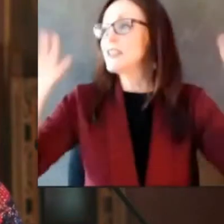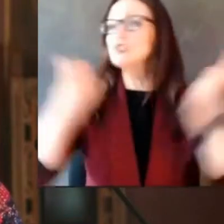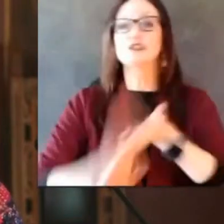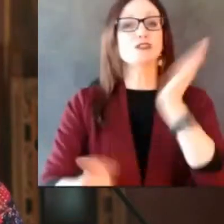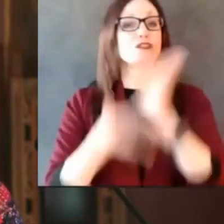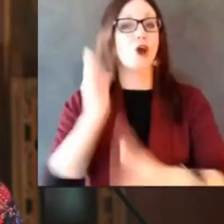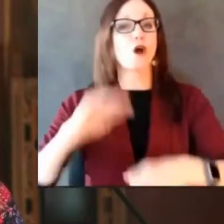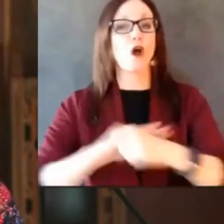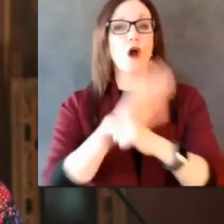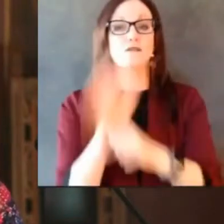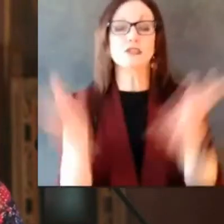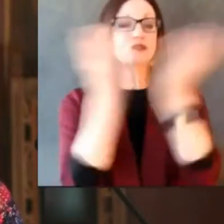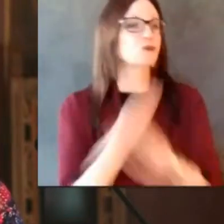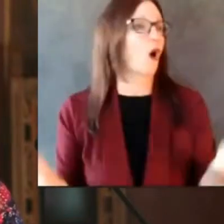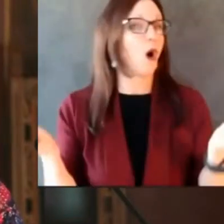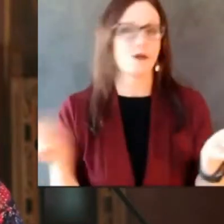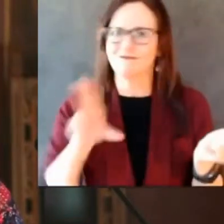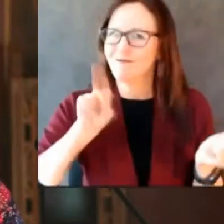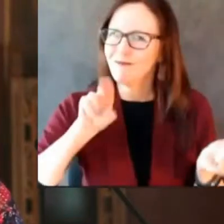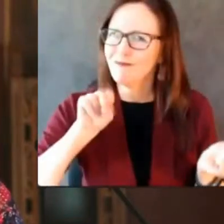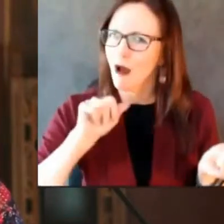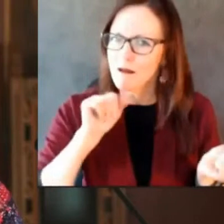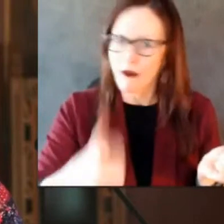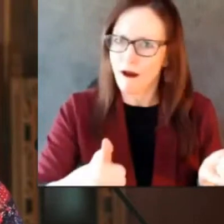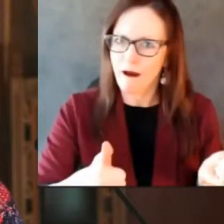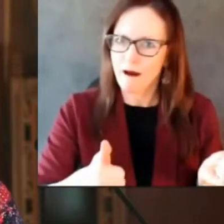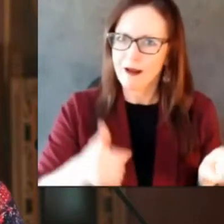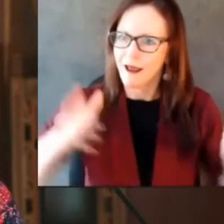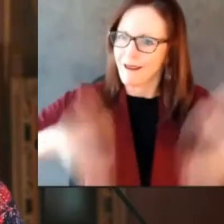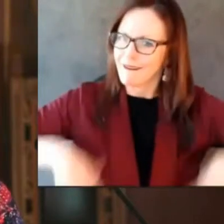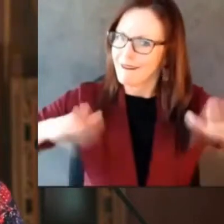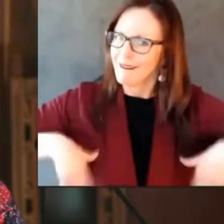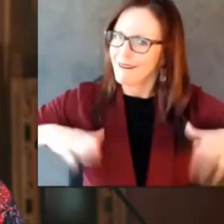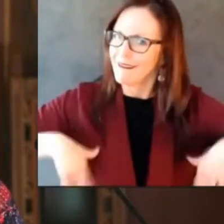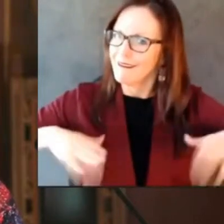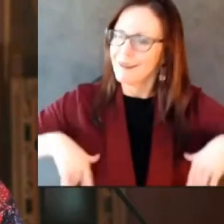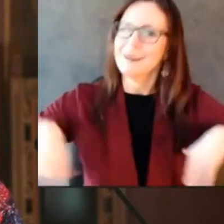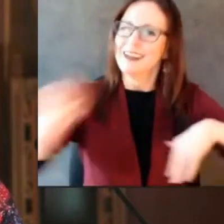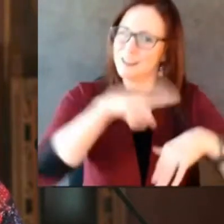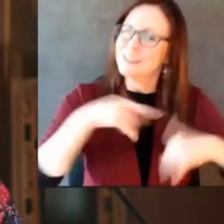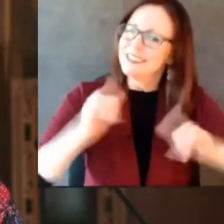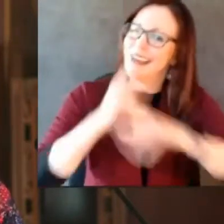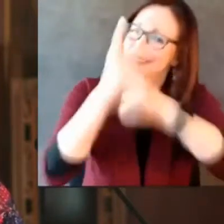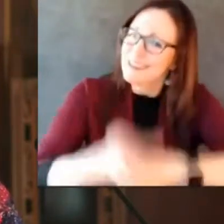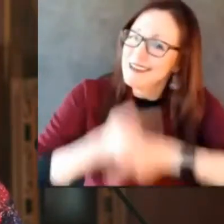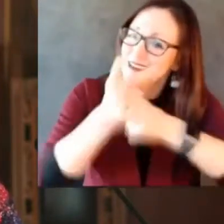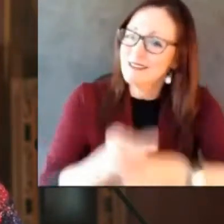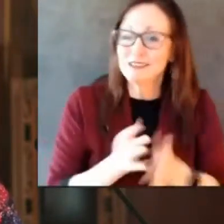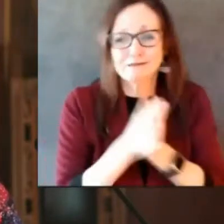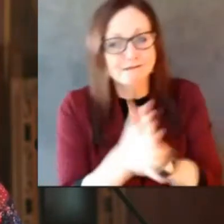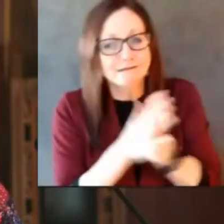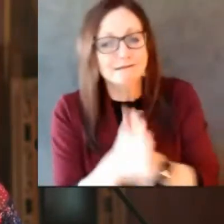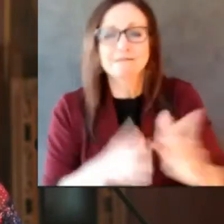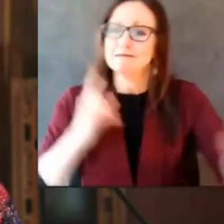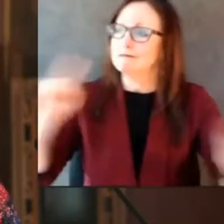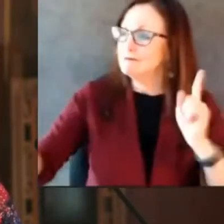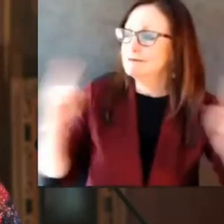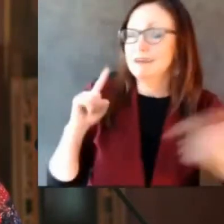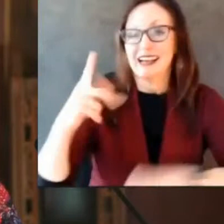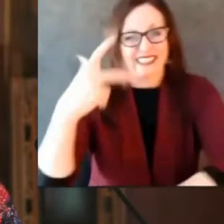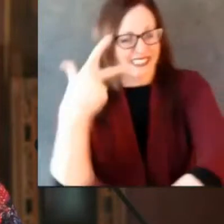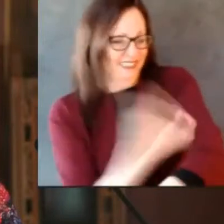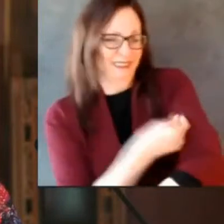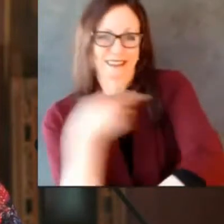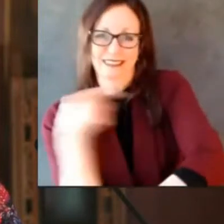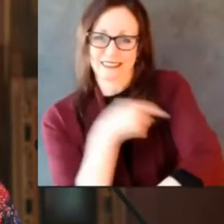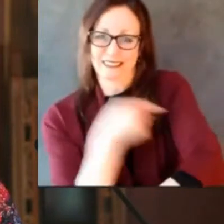our part to stop it in its tracks. That means getting vaccinated, washing our hands, wearing a mask, and